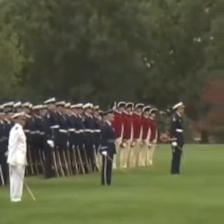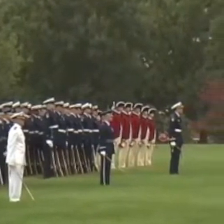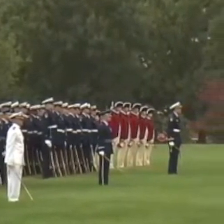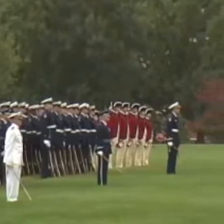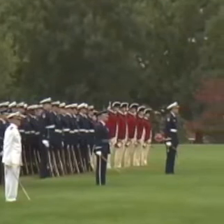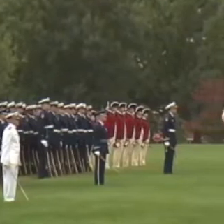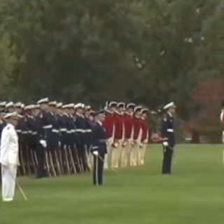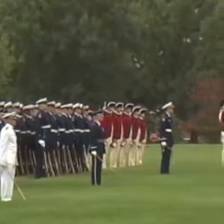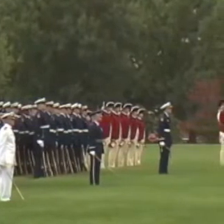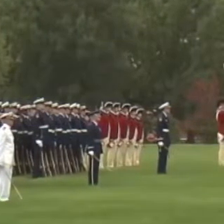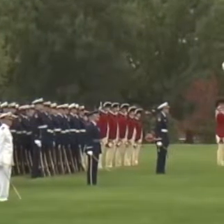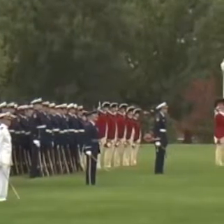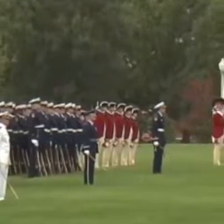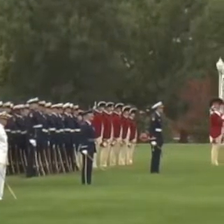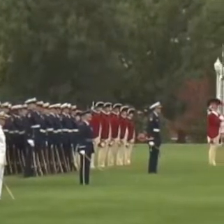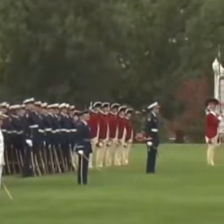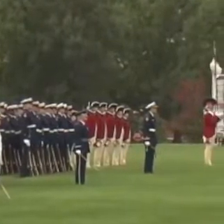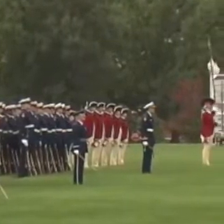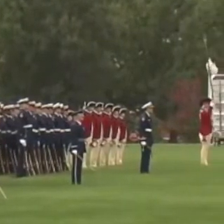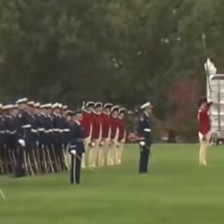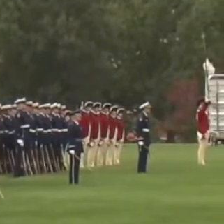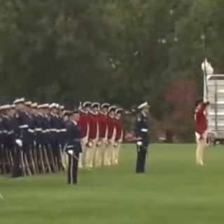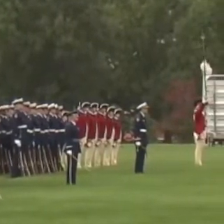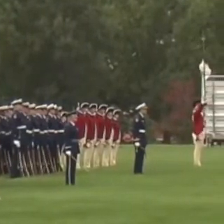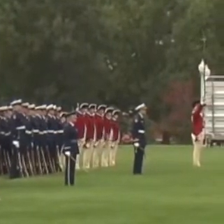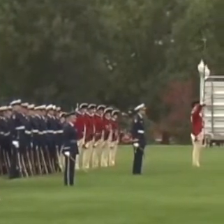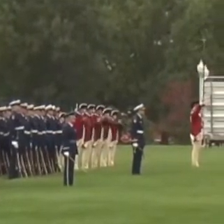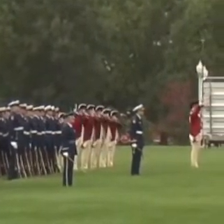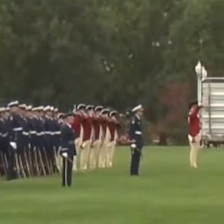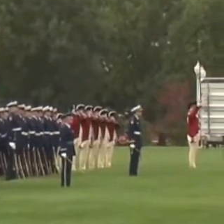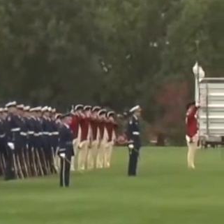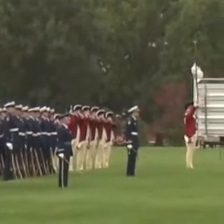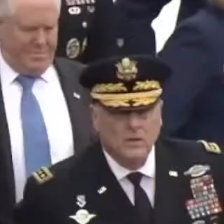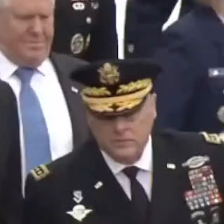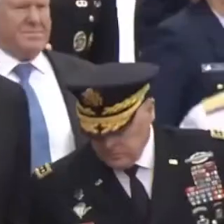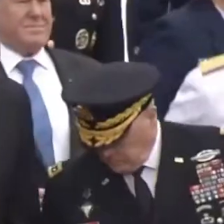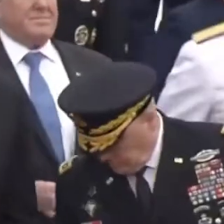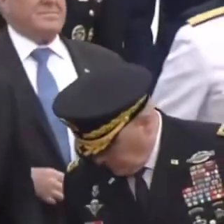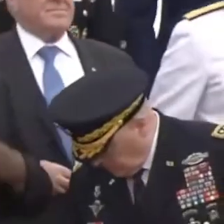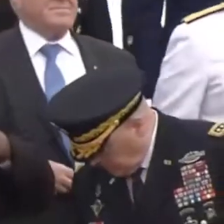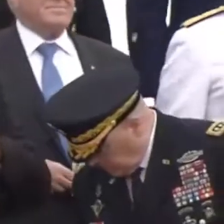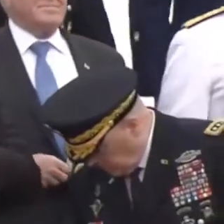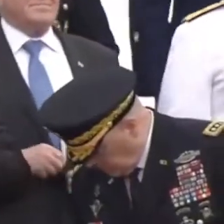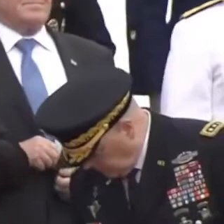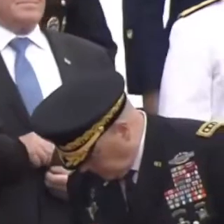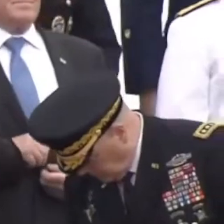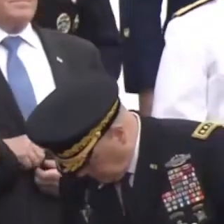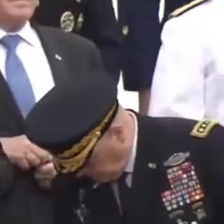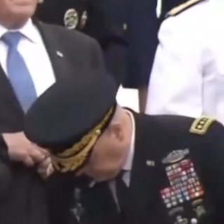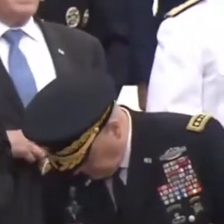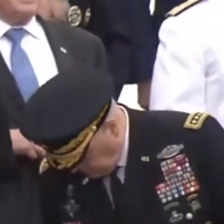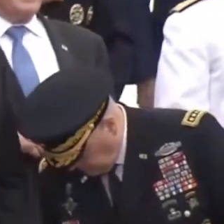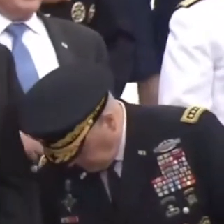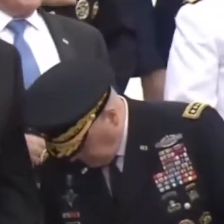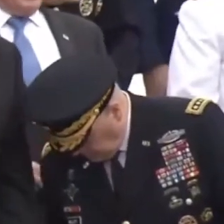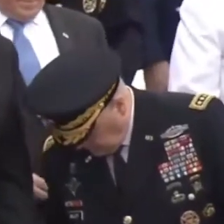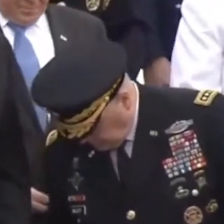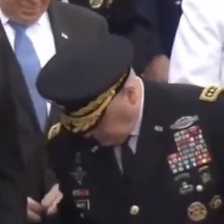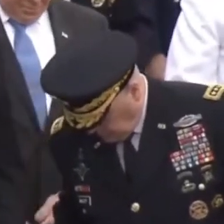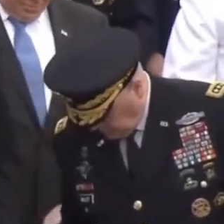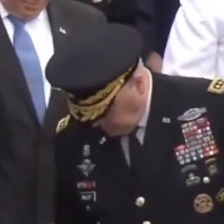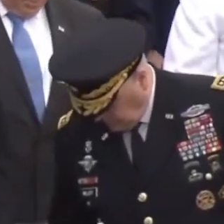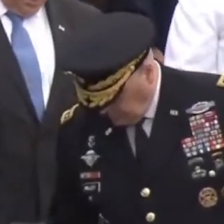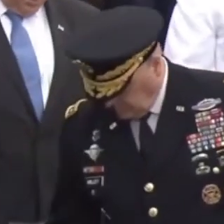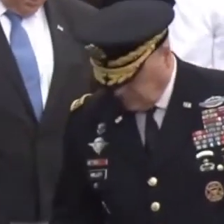Ladies and gentlemen, please stand for the advancing of the colors and remain standing for the playing of the United States National Anthem.